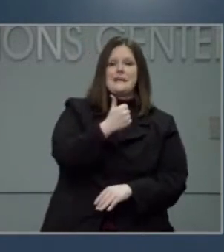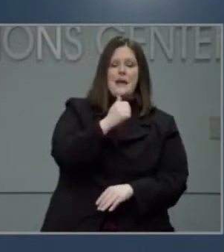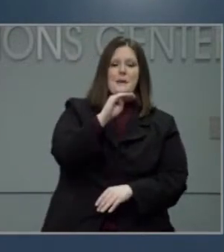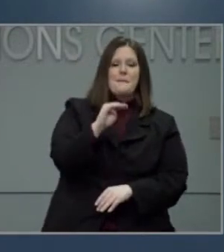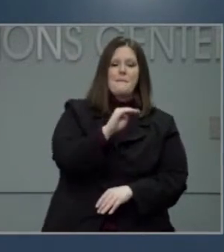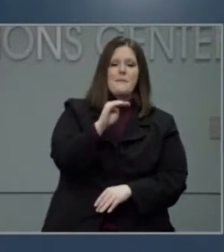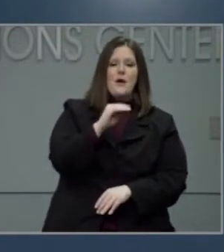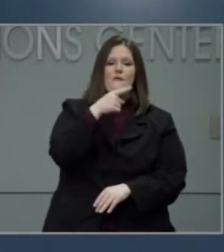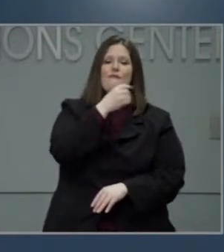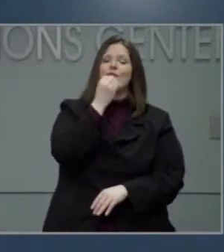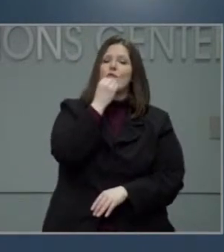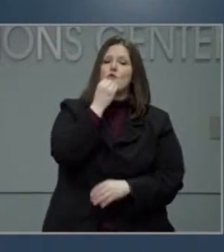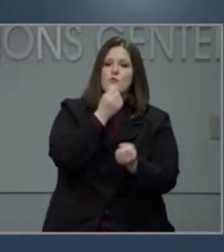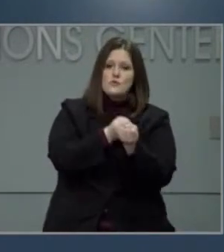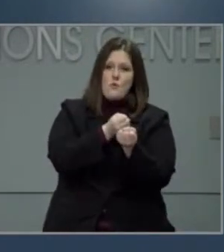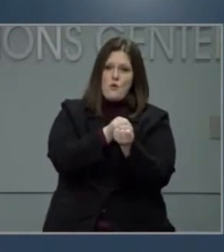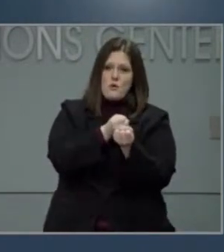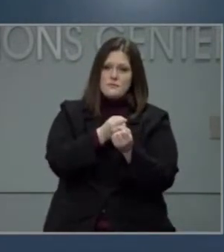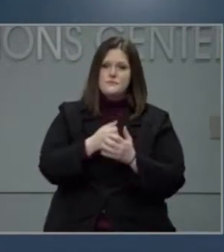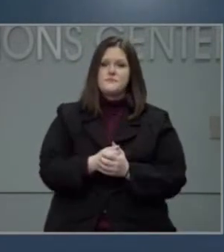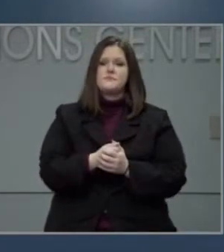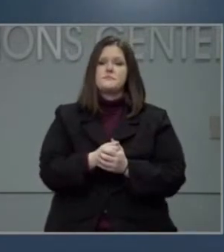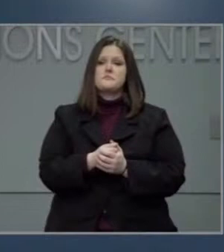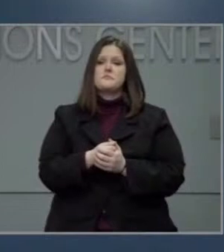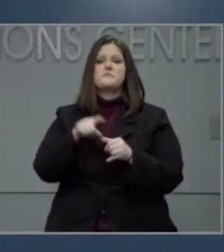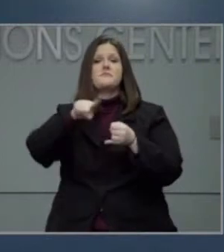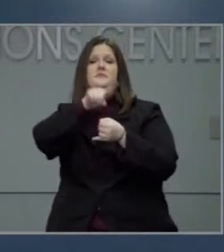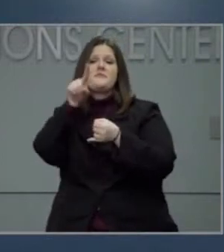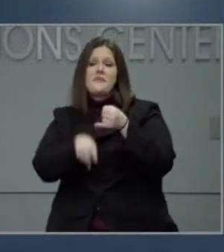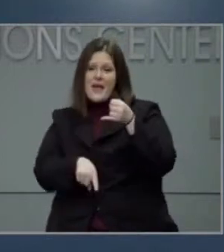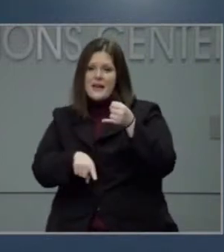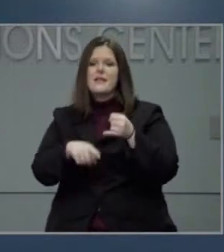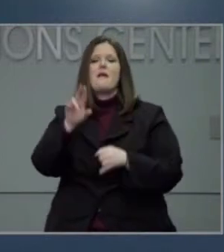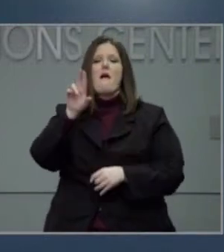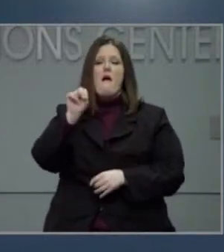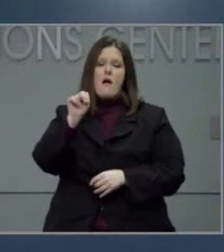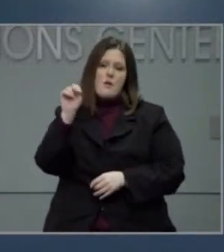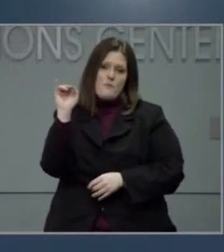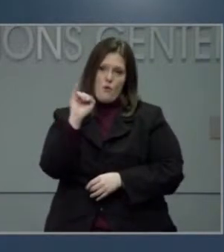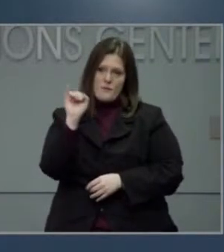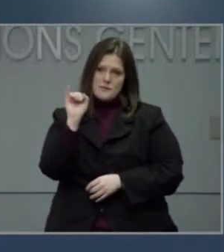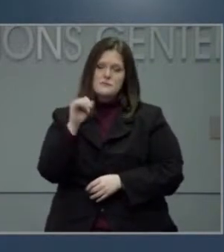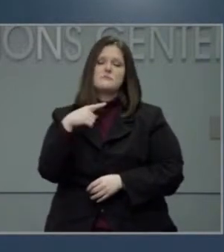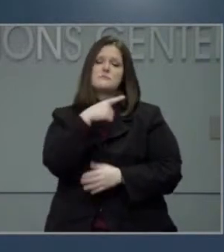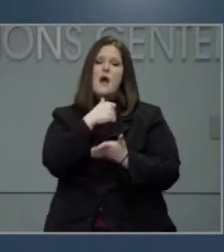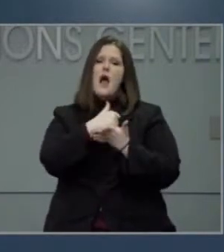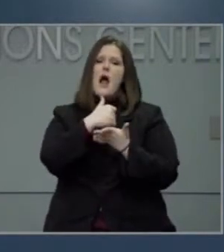governor recommends modifying the state's unemployment insurance program. This